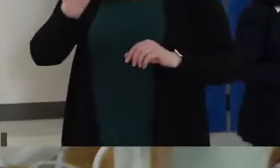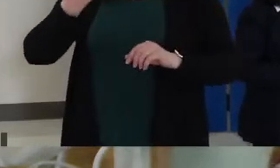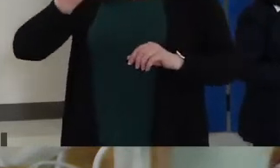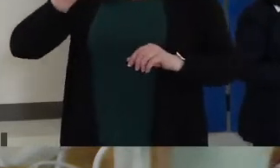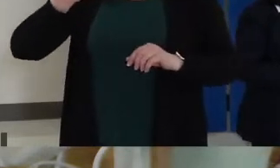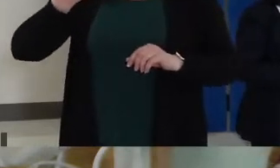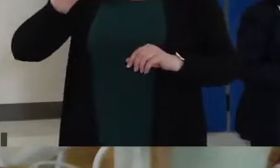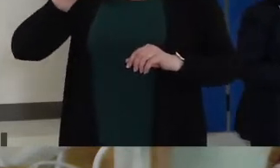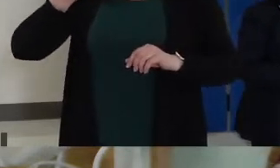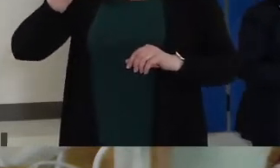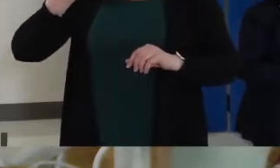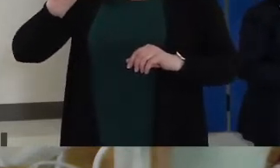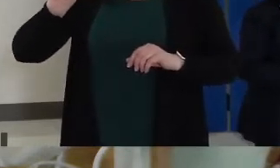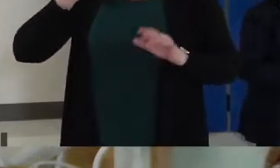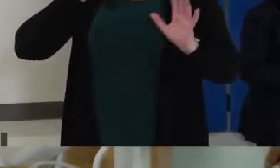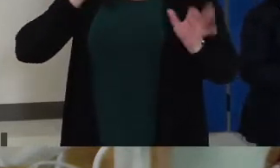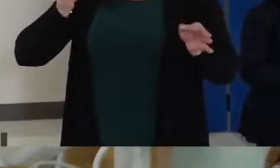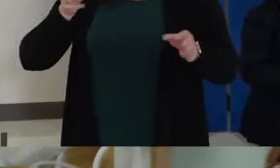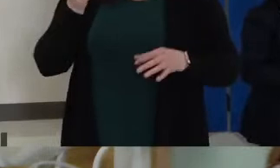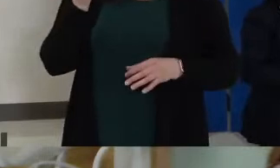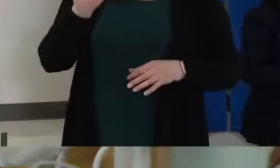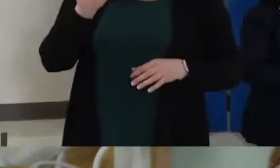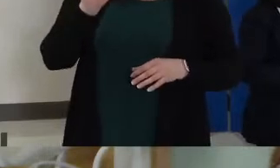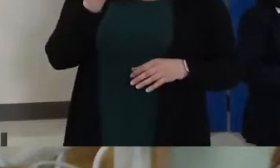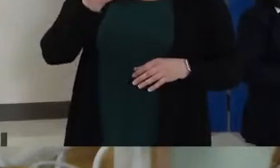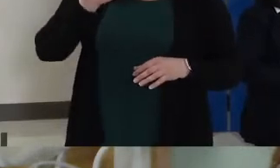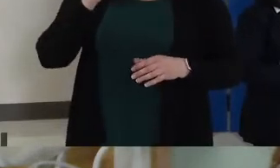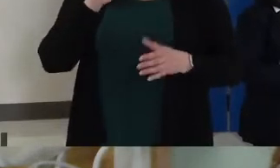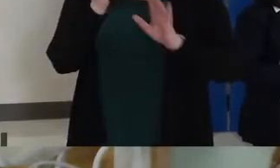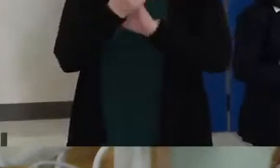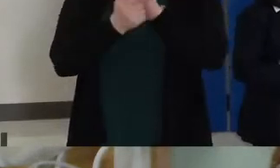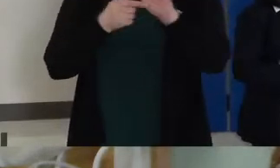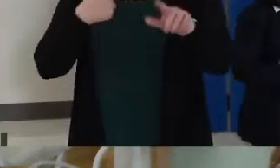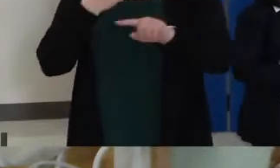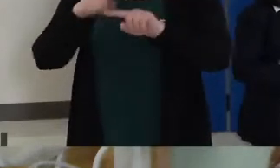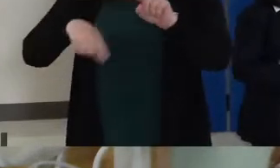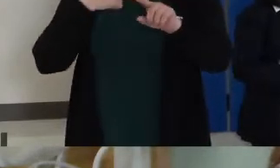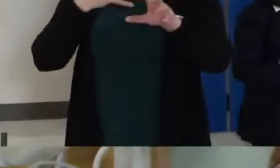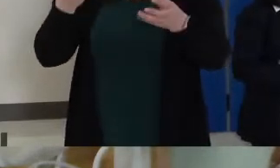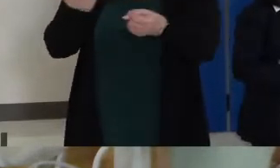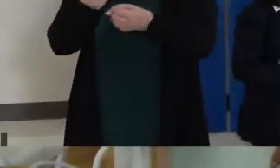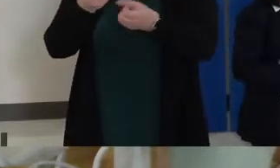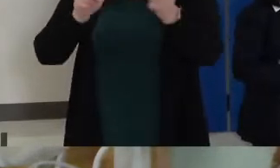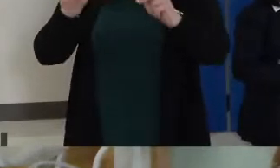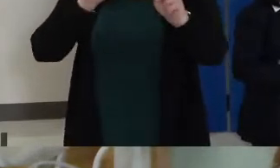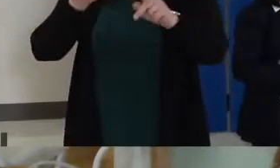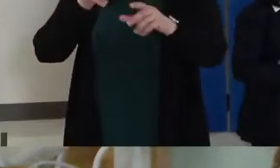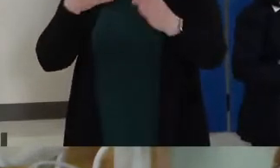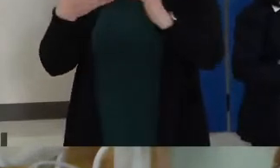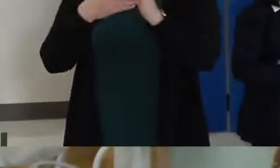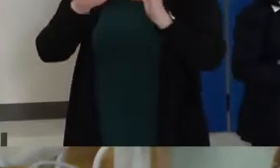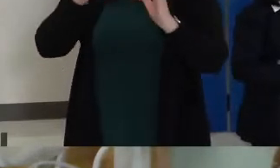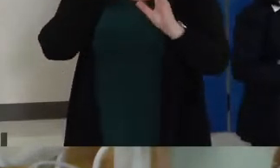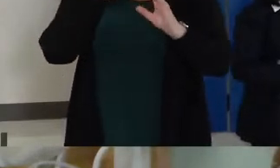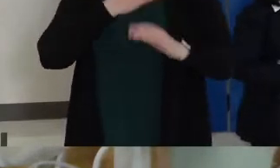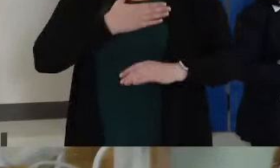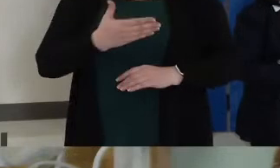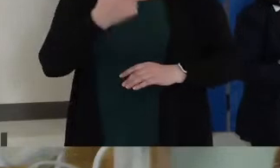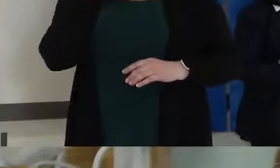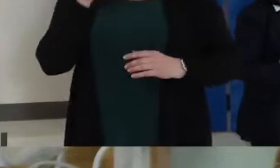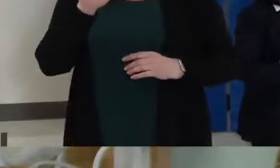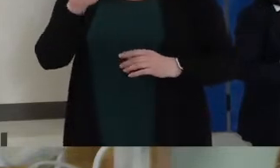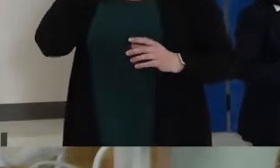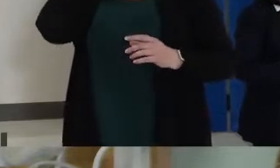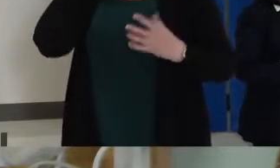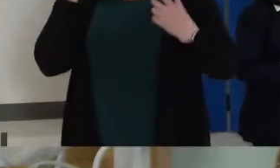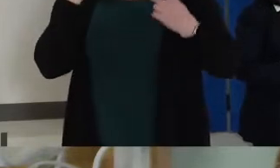Court decision in 1975 that said legally we can't hold people against their will simply because of their mental illness.